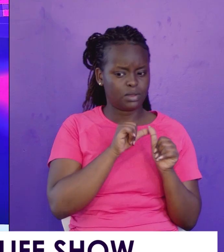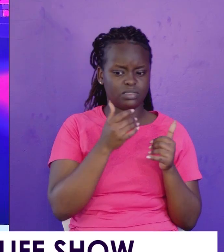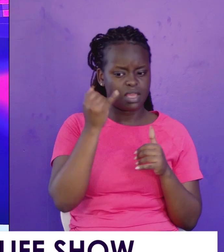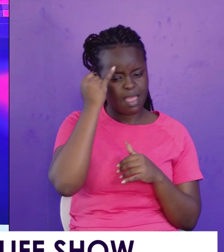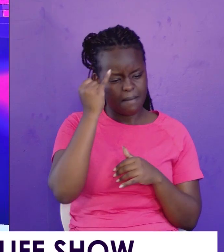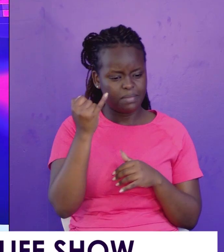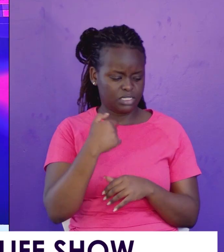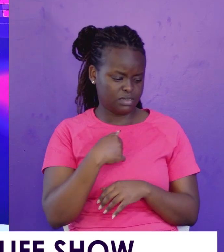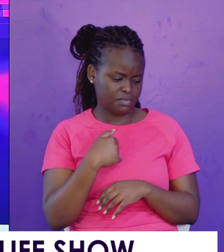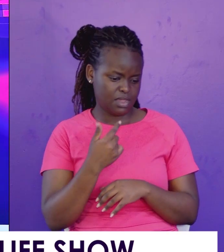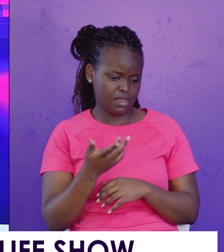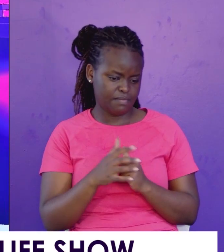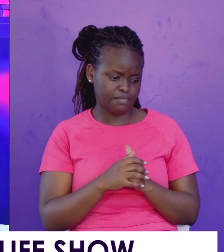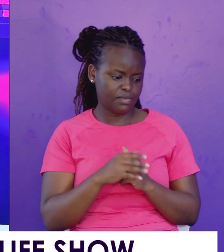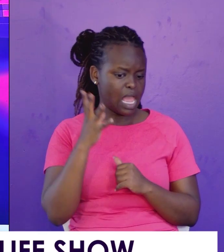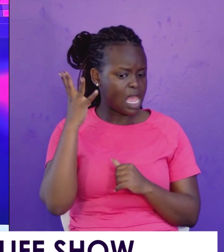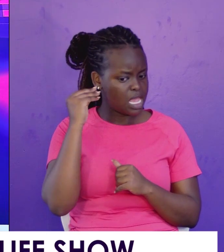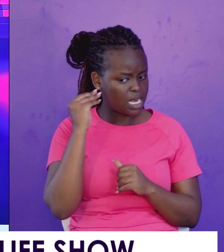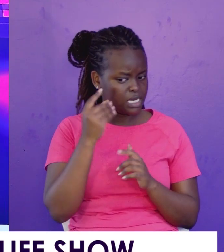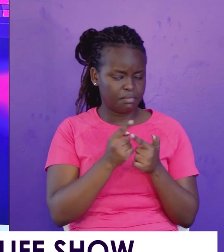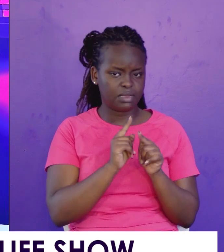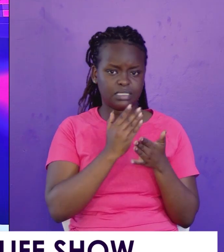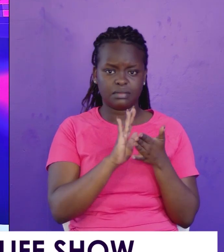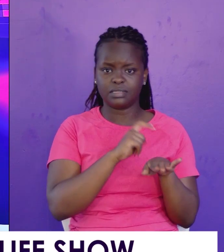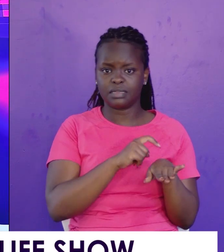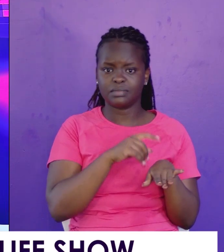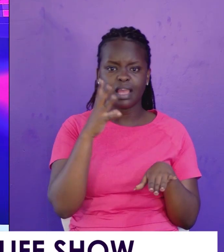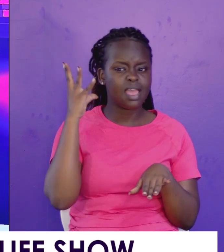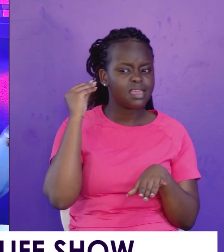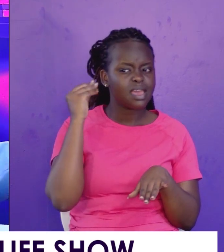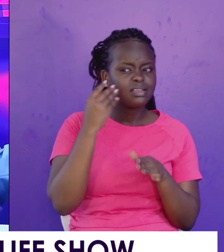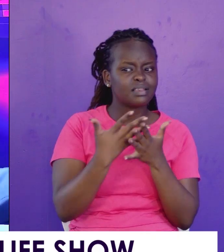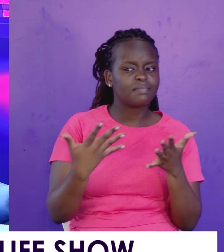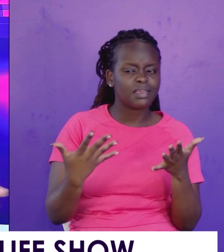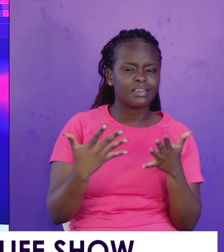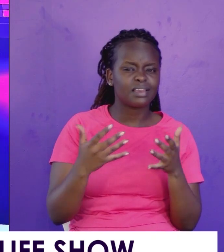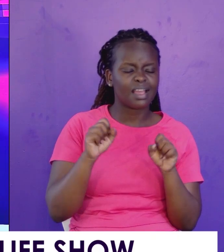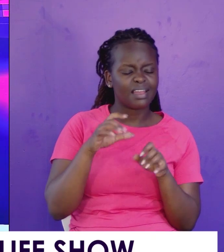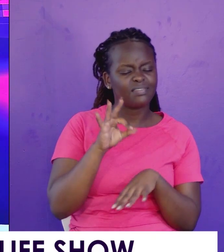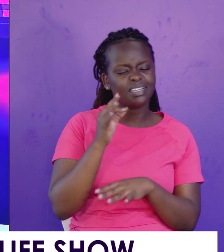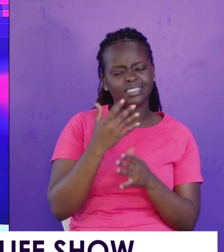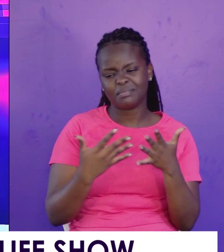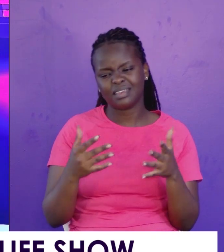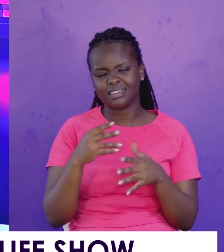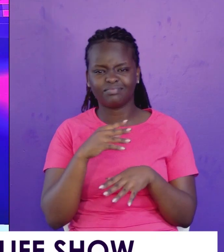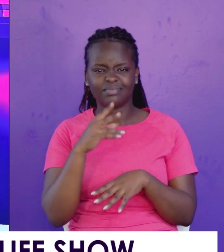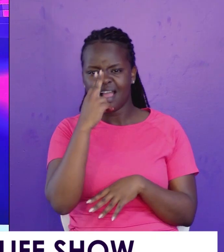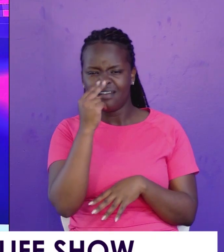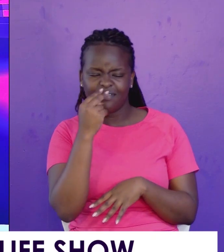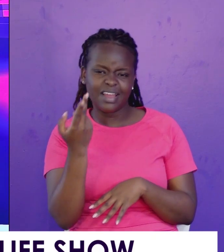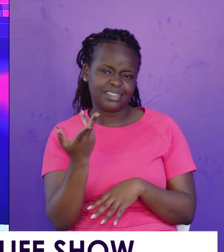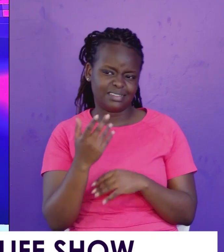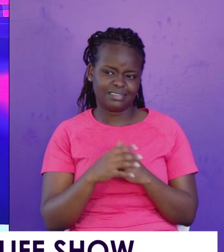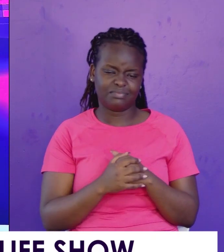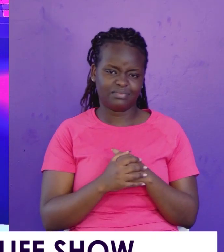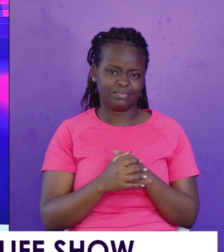that I'm hearing, but sometimes I just hear something. You know, you can just find something that is unusual to those